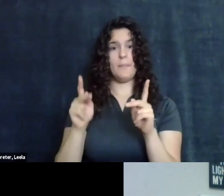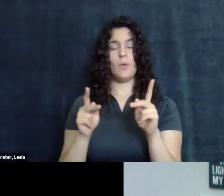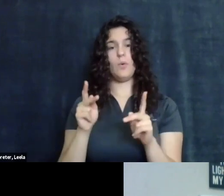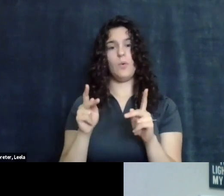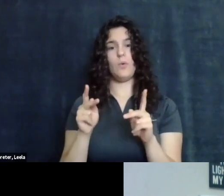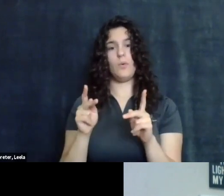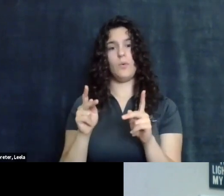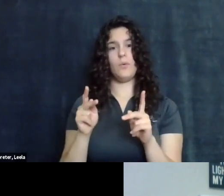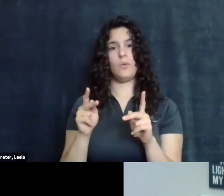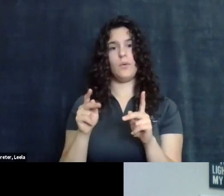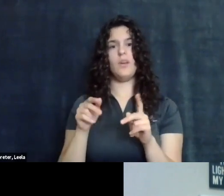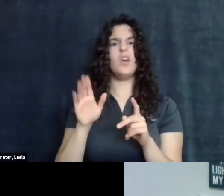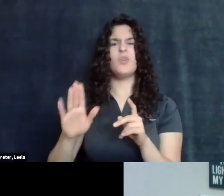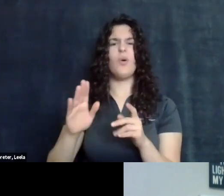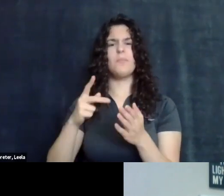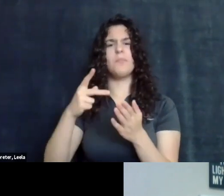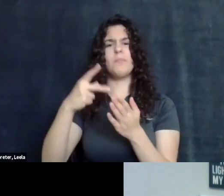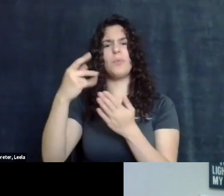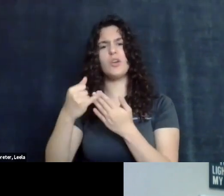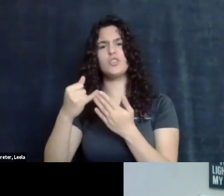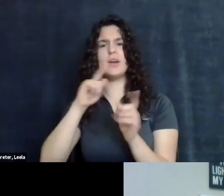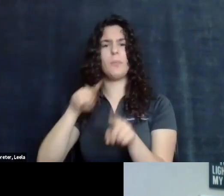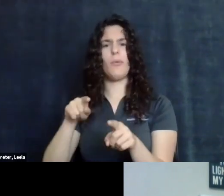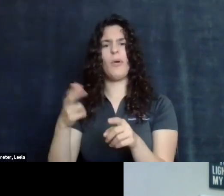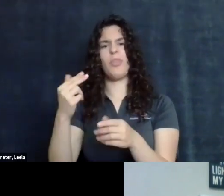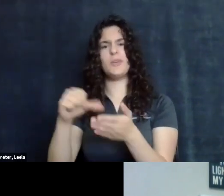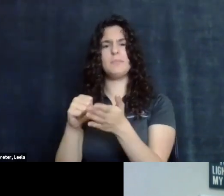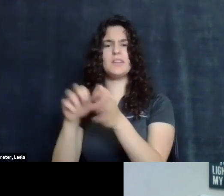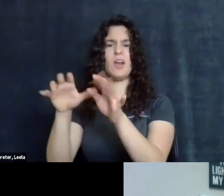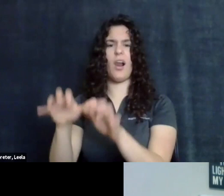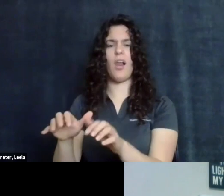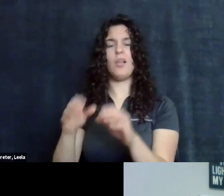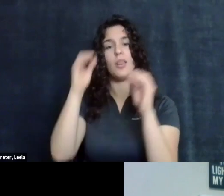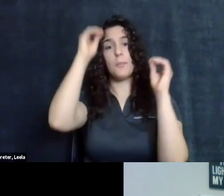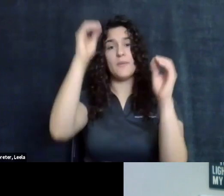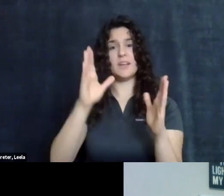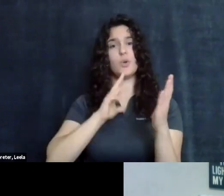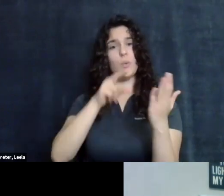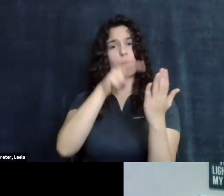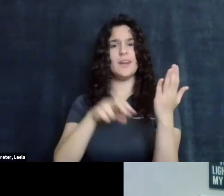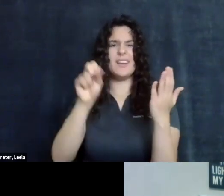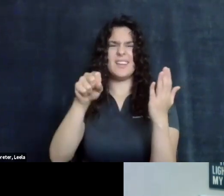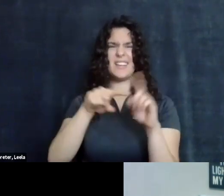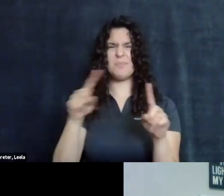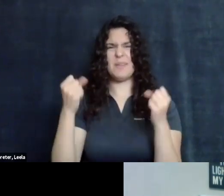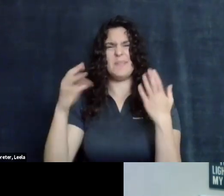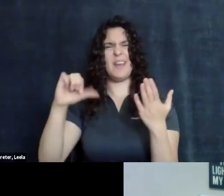20-page project report. I mean, a professor will. So I often, and many professors do, ask them to put it on